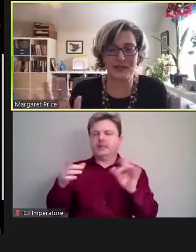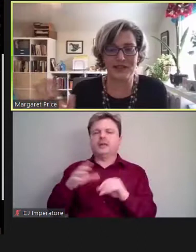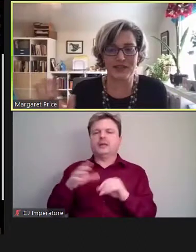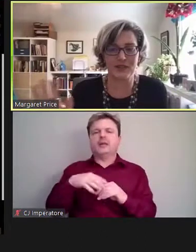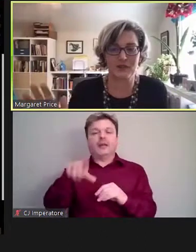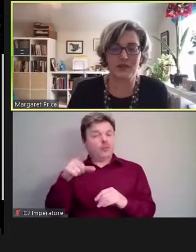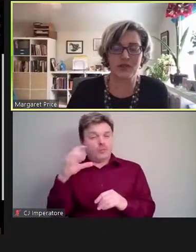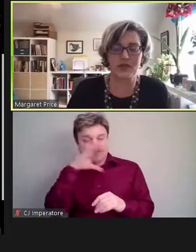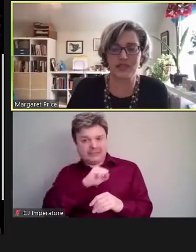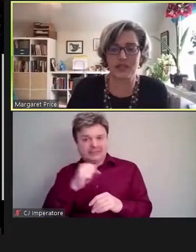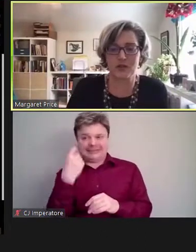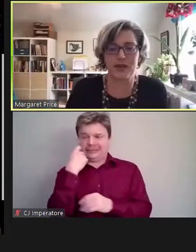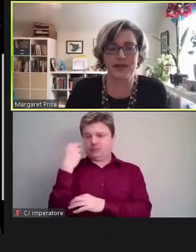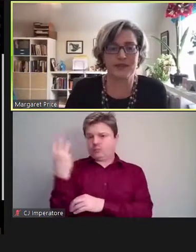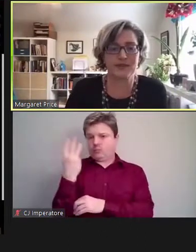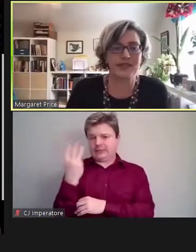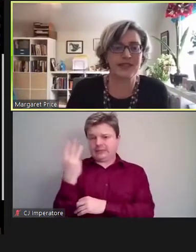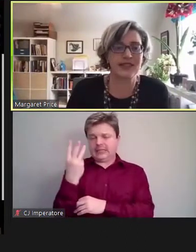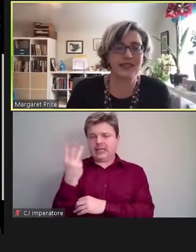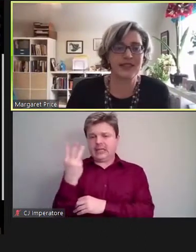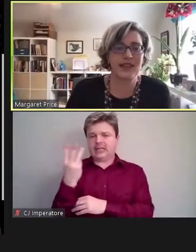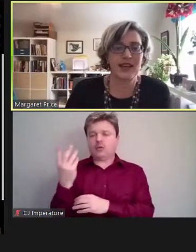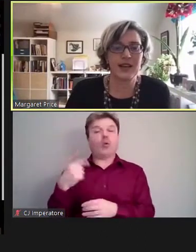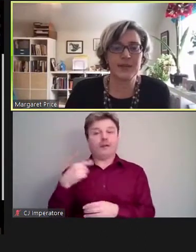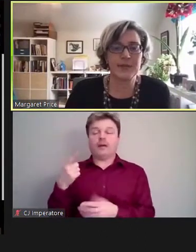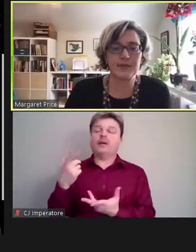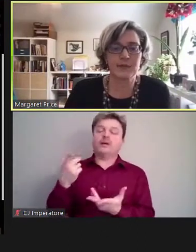I apologize for the parts of this that are repetitive.